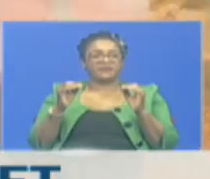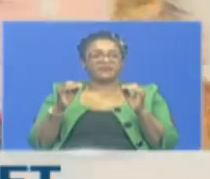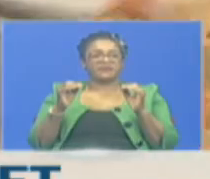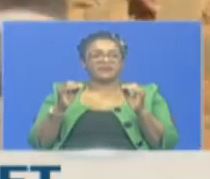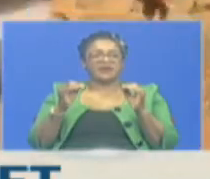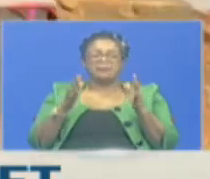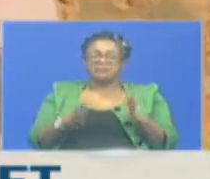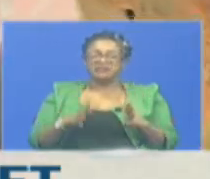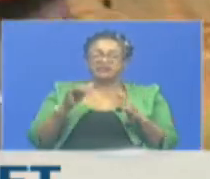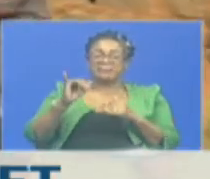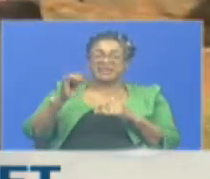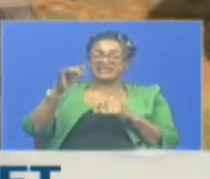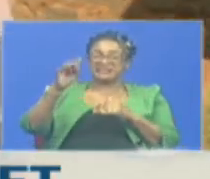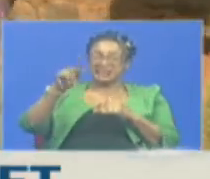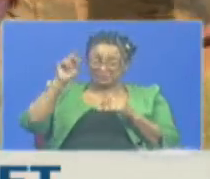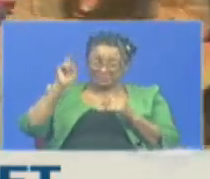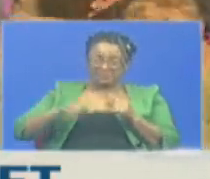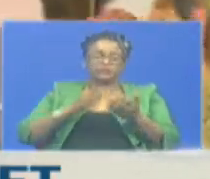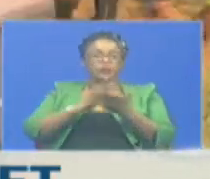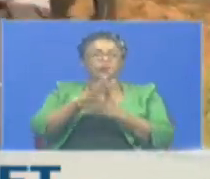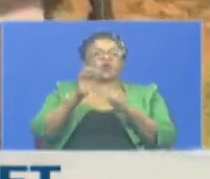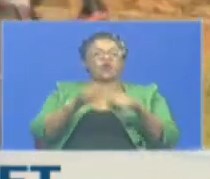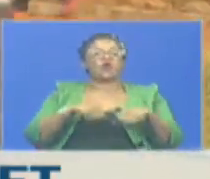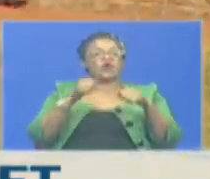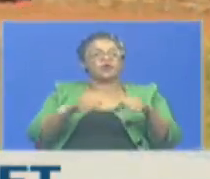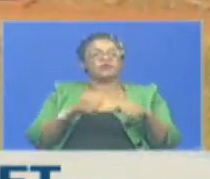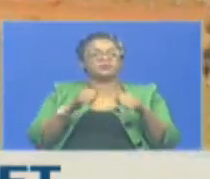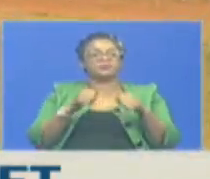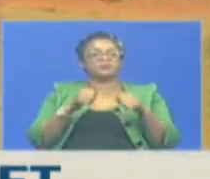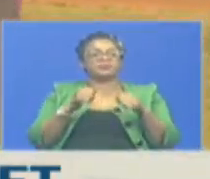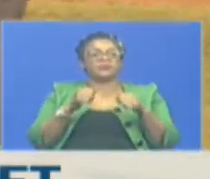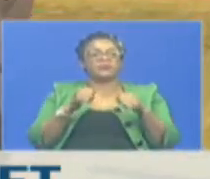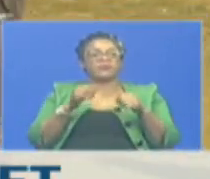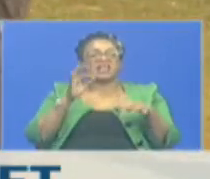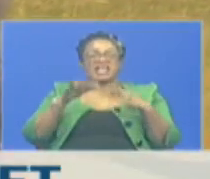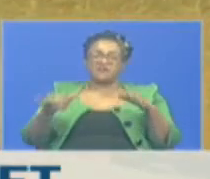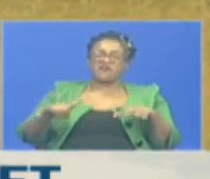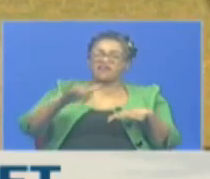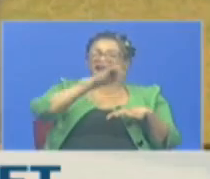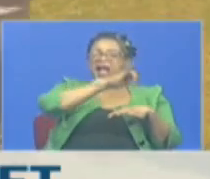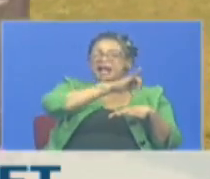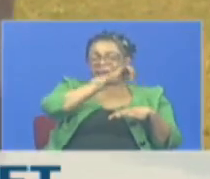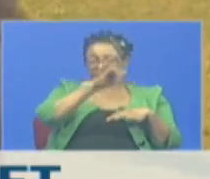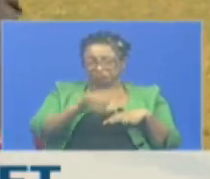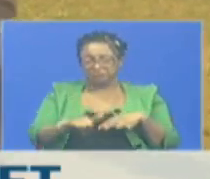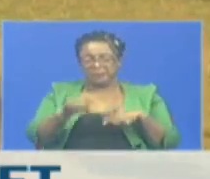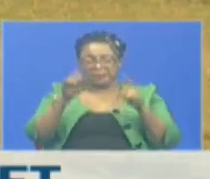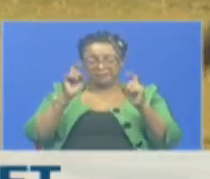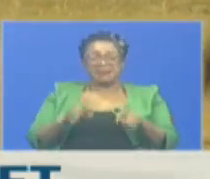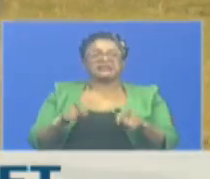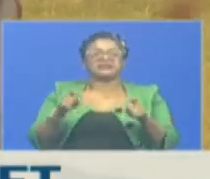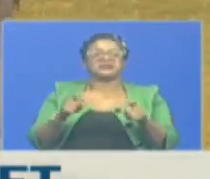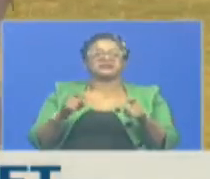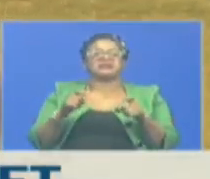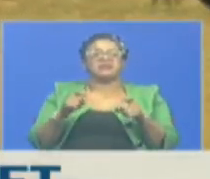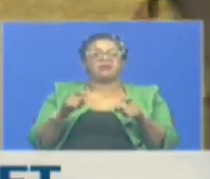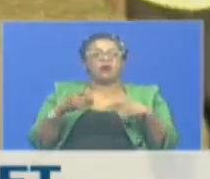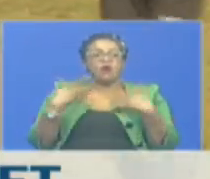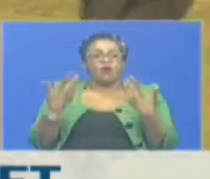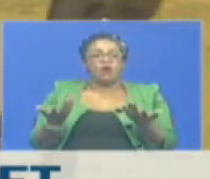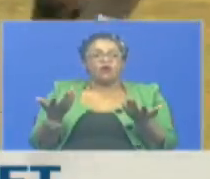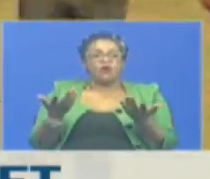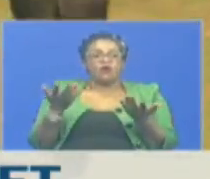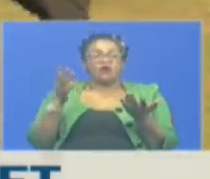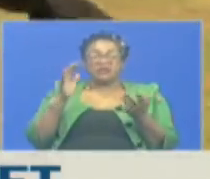Iten lazima utafika Ngong. Duende ngambo ukikuja embassy lazima utafika Ngong, utrain hapo ndoende embassy, ama ukirudi kutoka